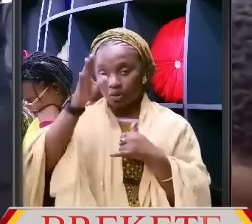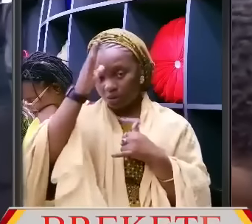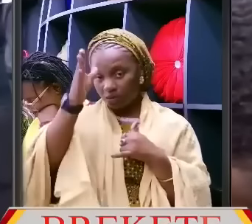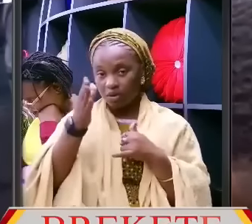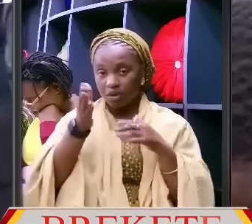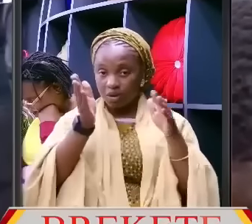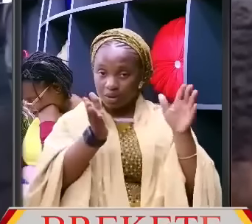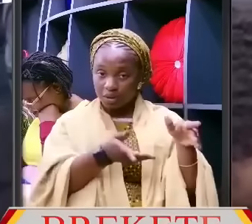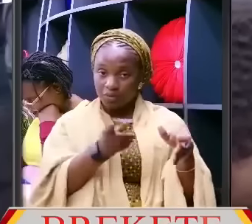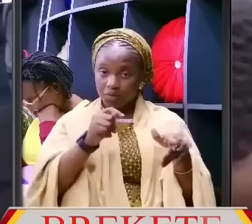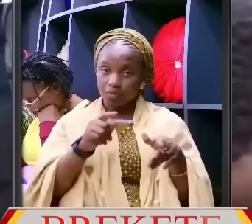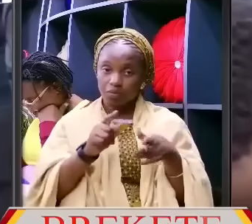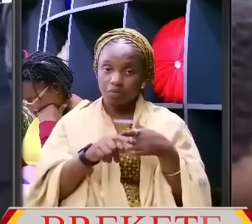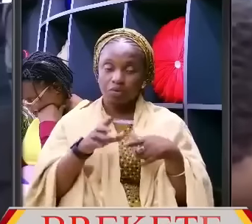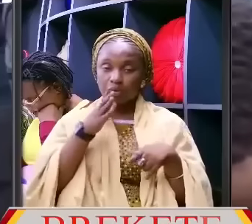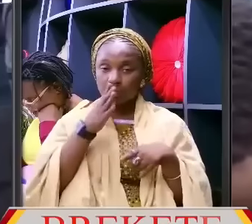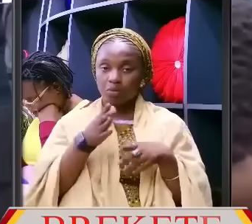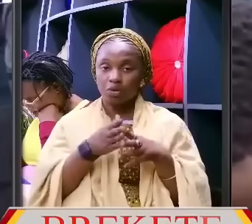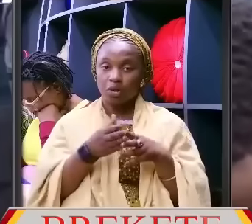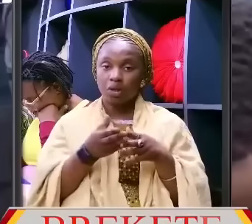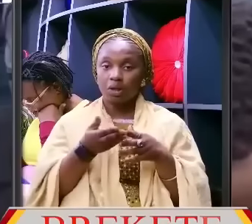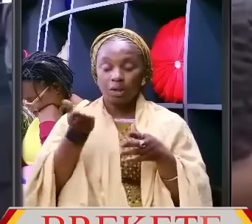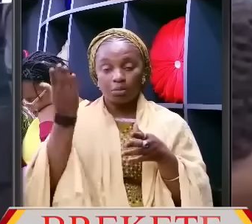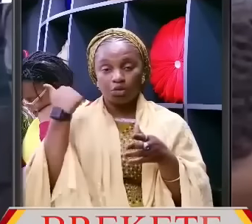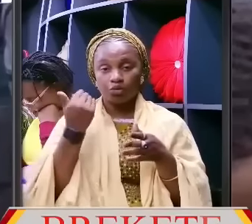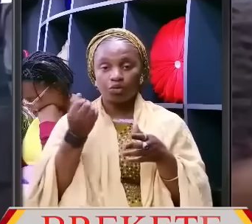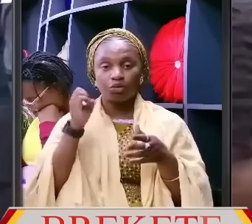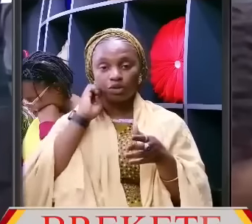gave that one to her before. He died.